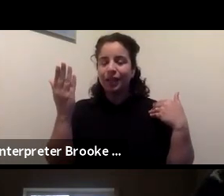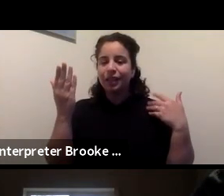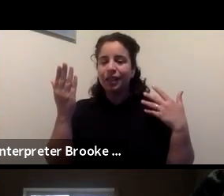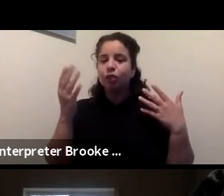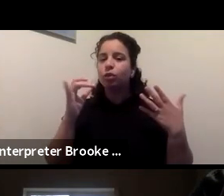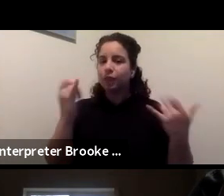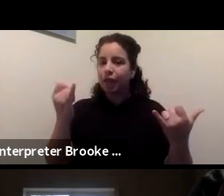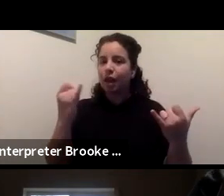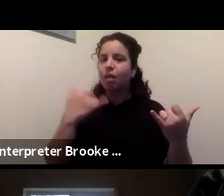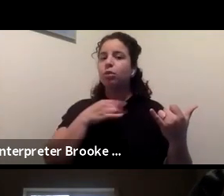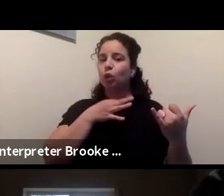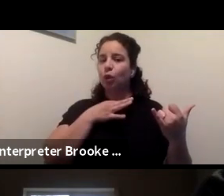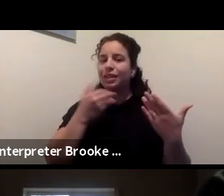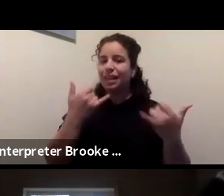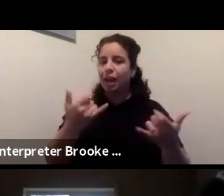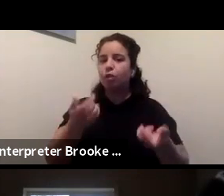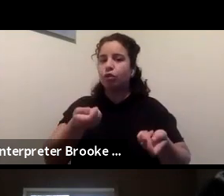of transition,